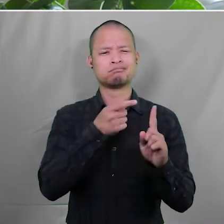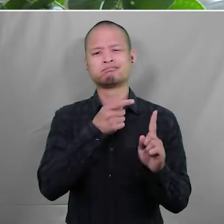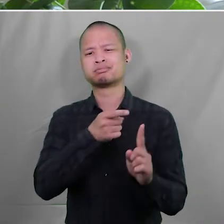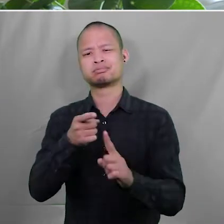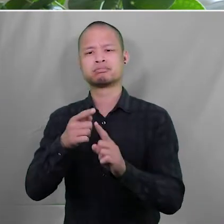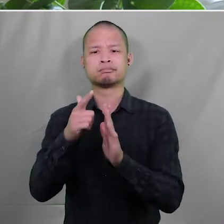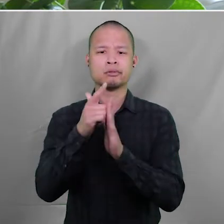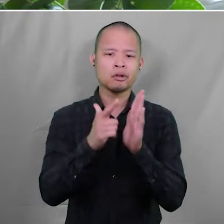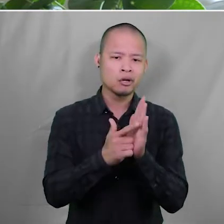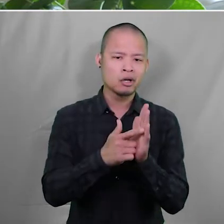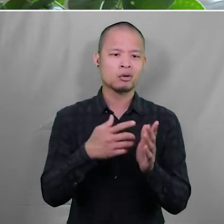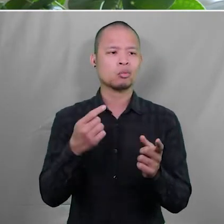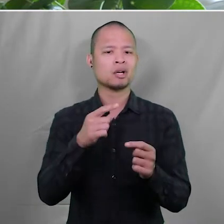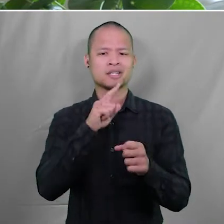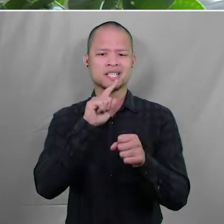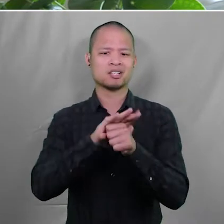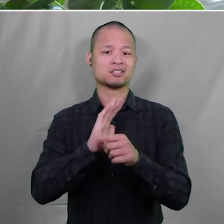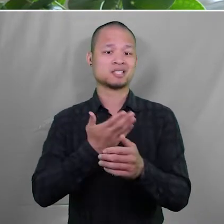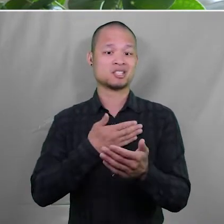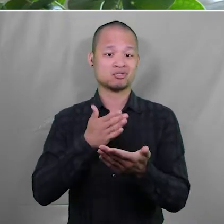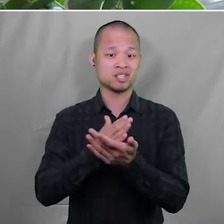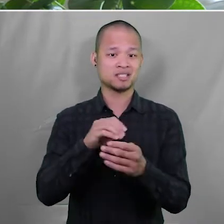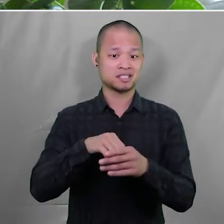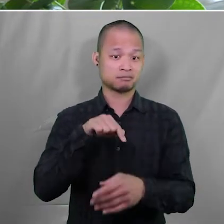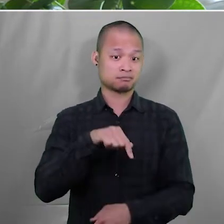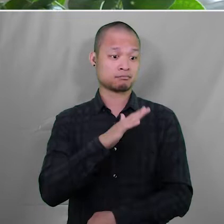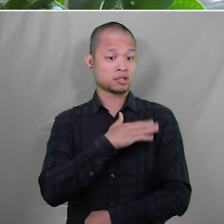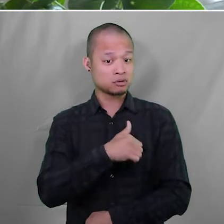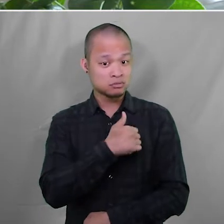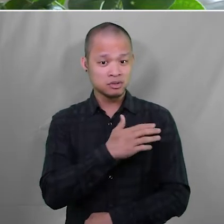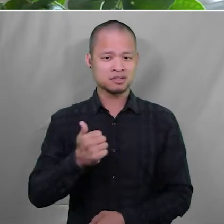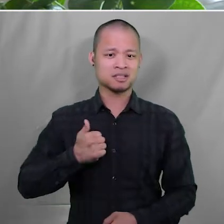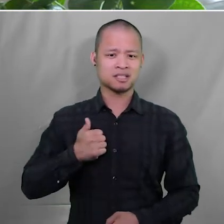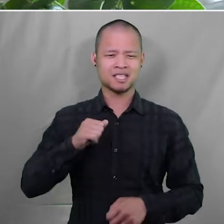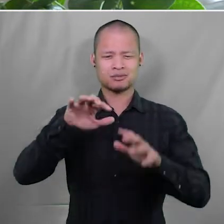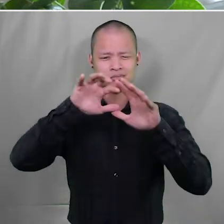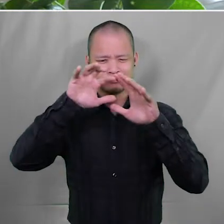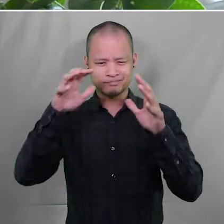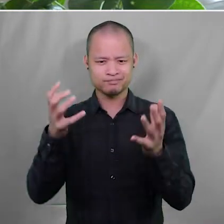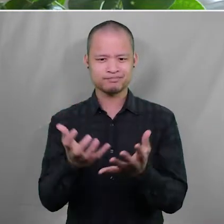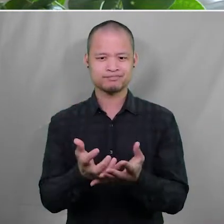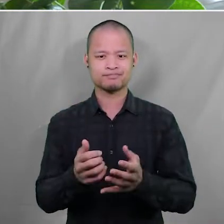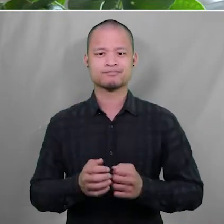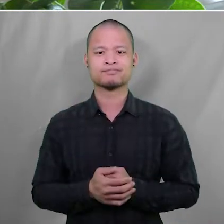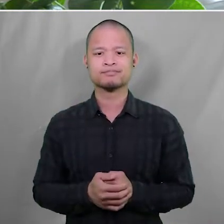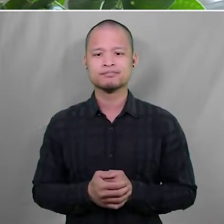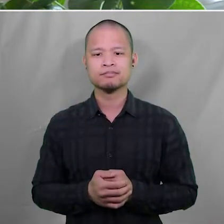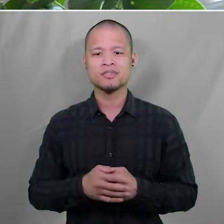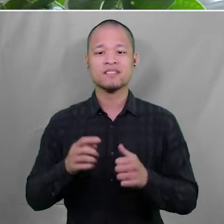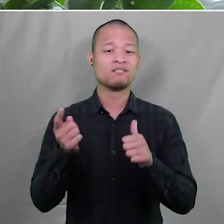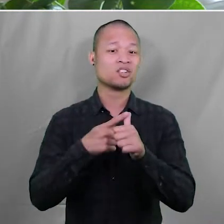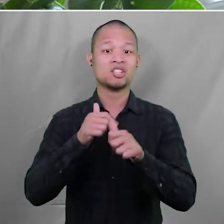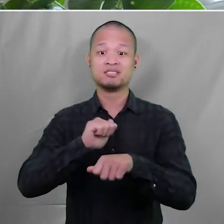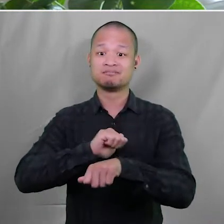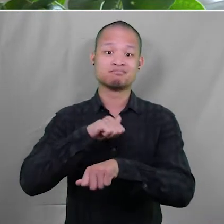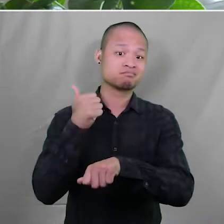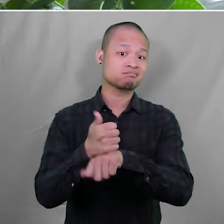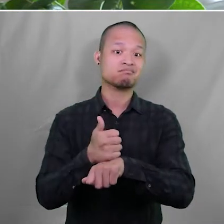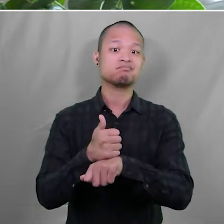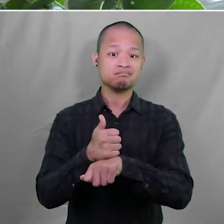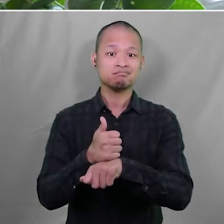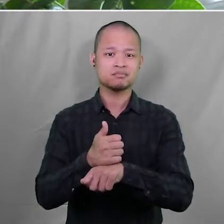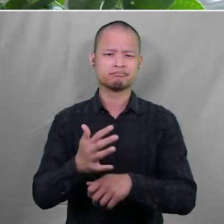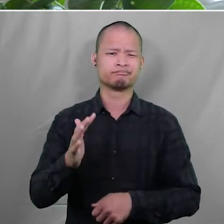and statutes that guarantees our rights in Manitoba, in Canada, and indeed globally. So that first landmark